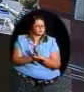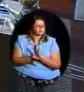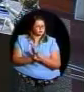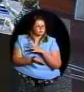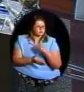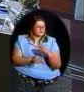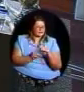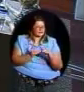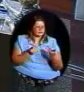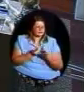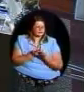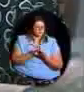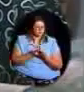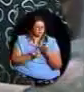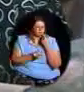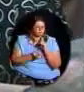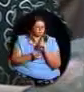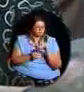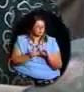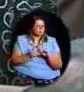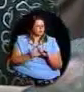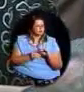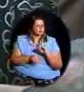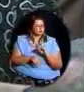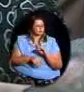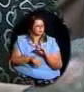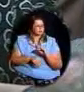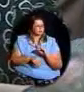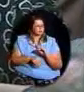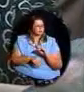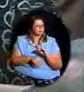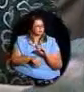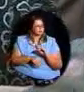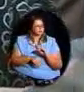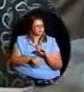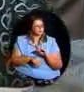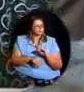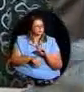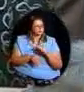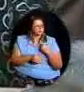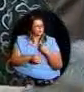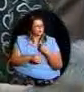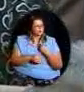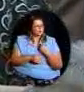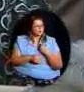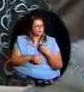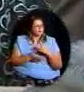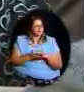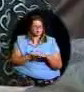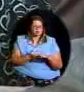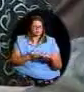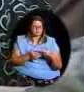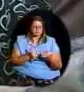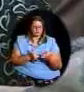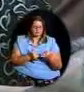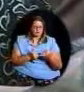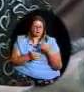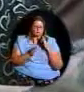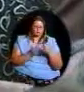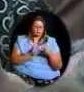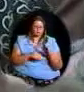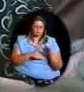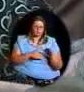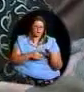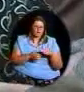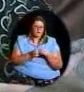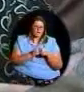to the Kansas State Department of Education's webpage and to their scorecards on each one. But we are in the process of looking at how we get all that data